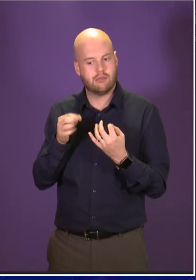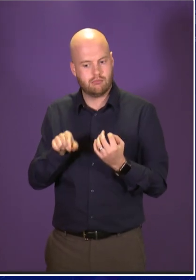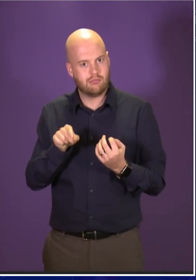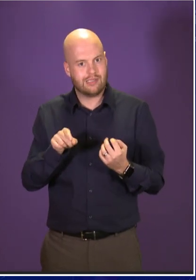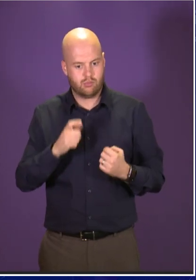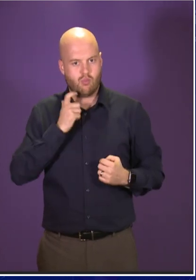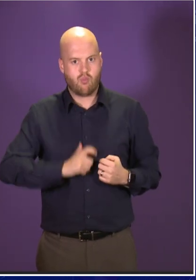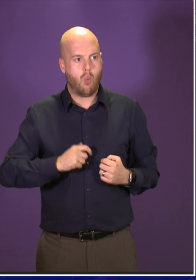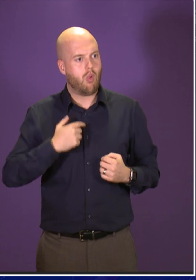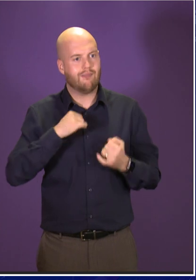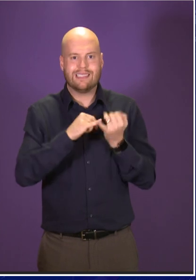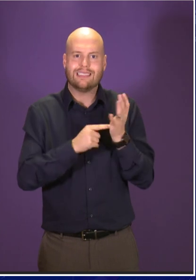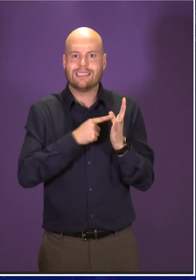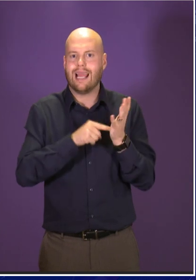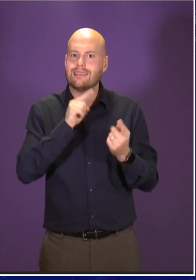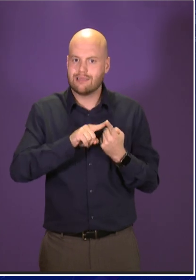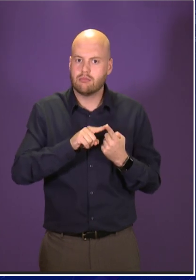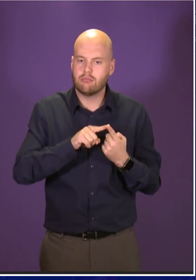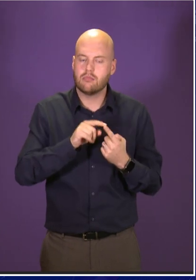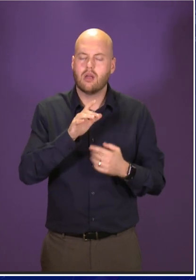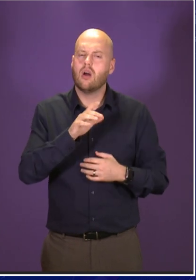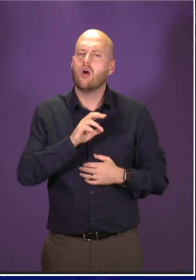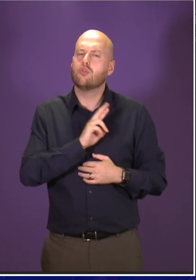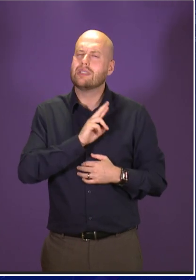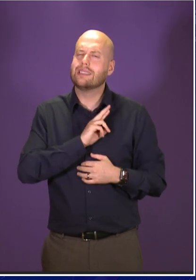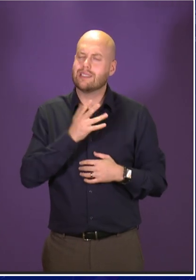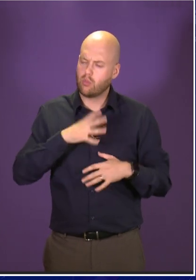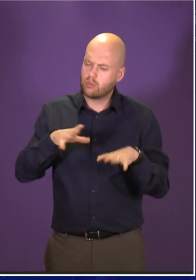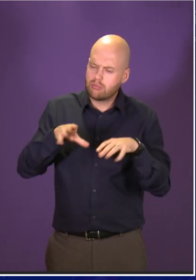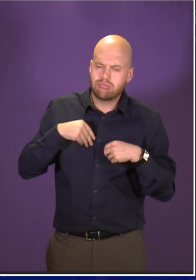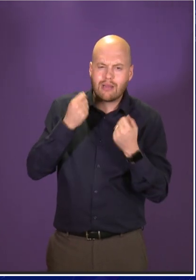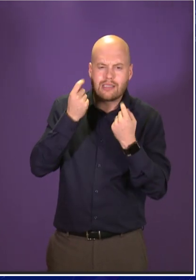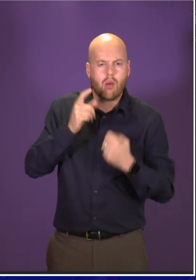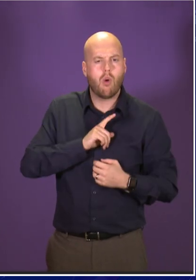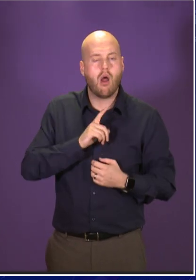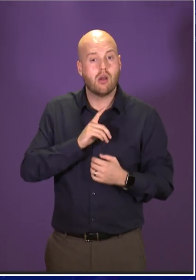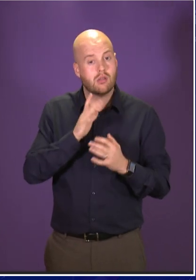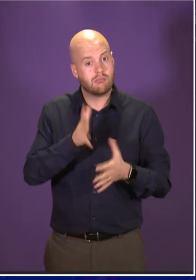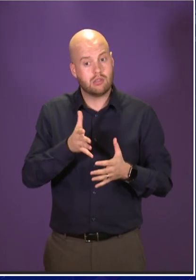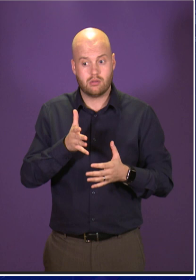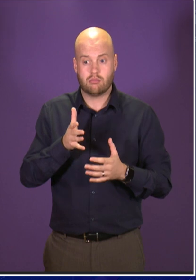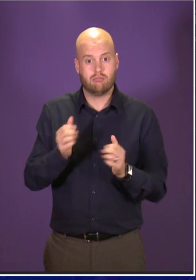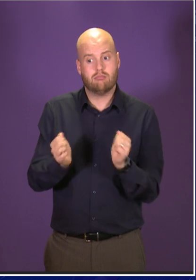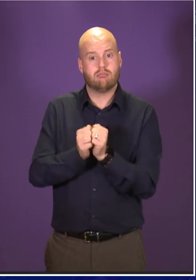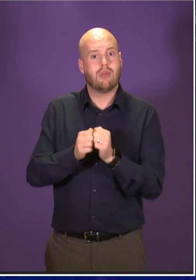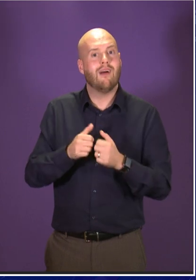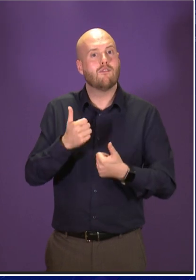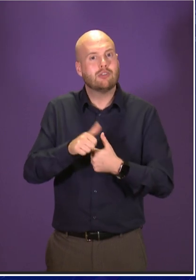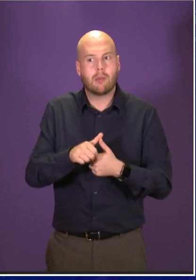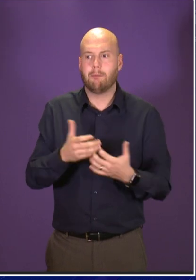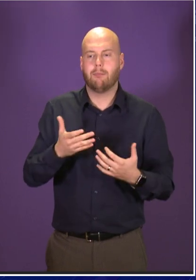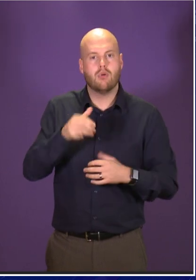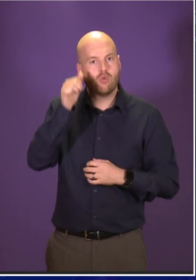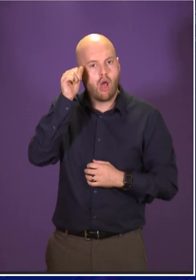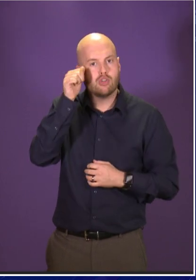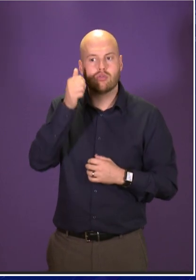of the prudent state, and that the reason to do it is to create a basis of friendship, knowledge and understanding between people.